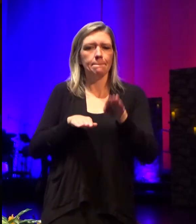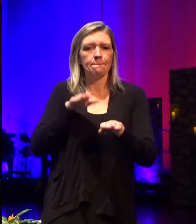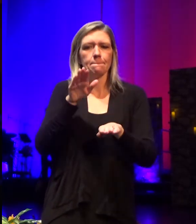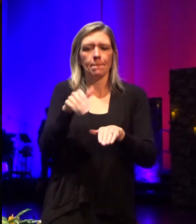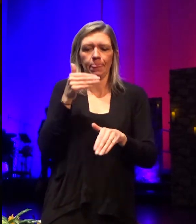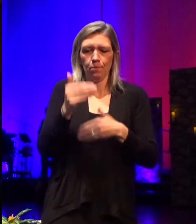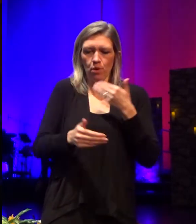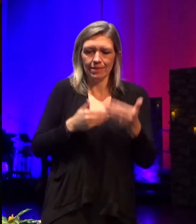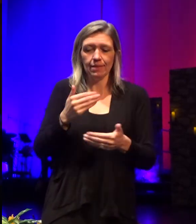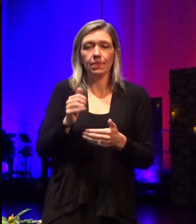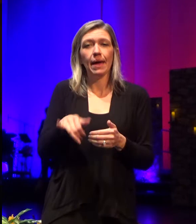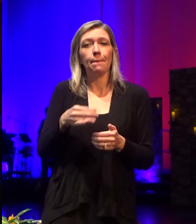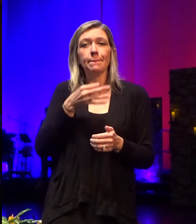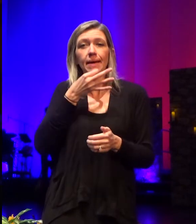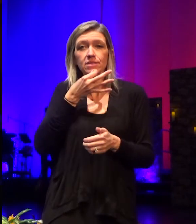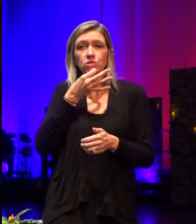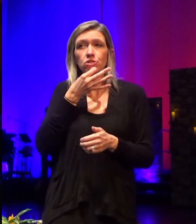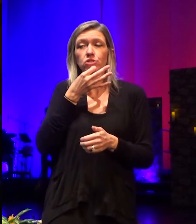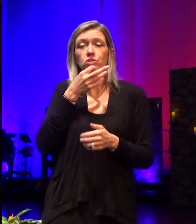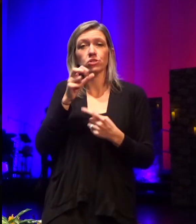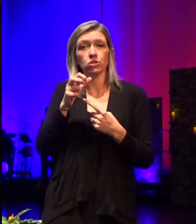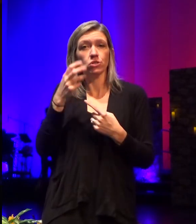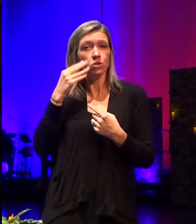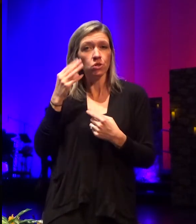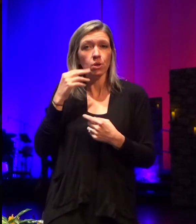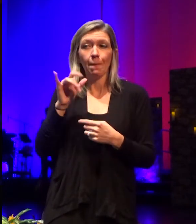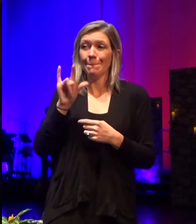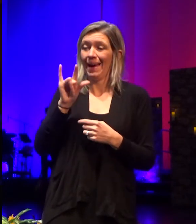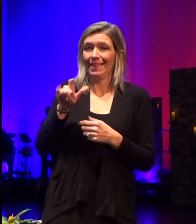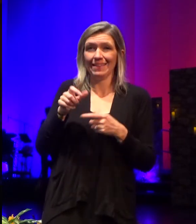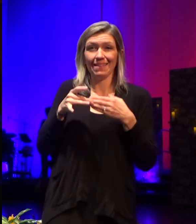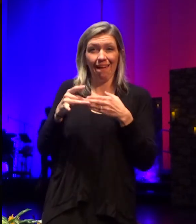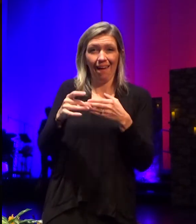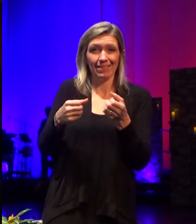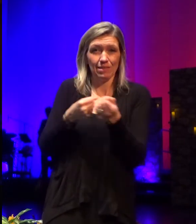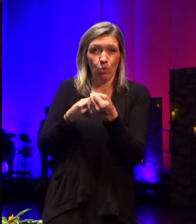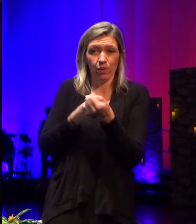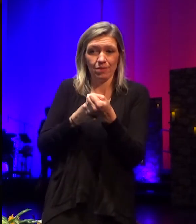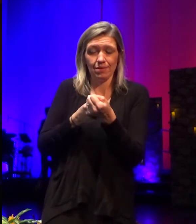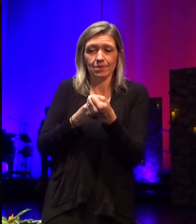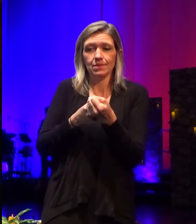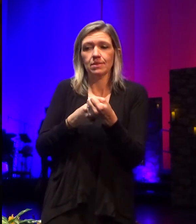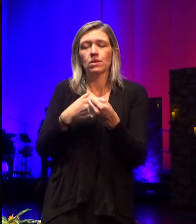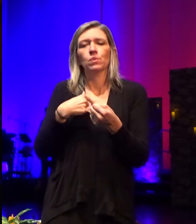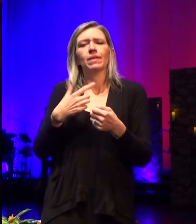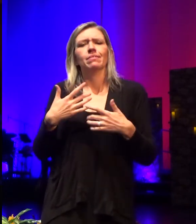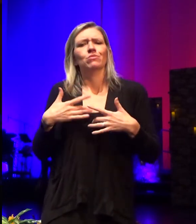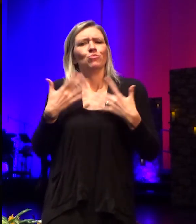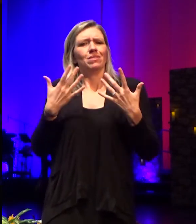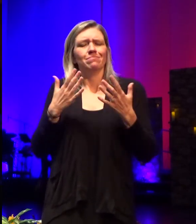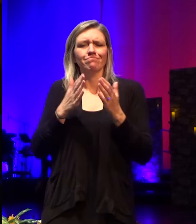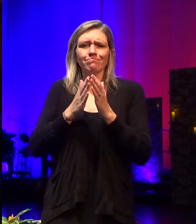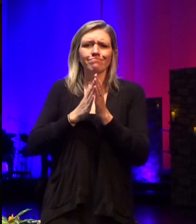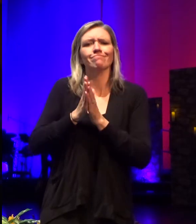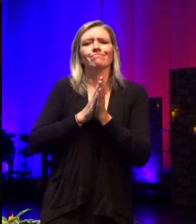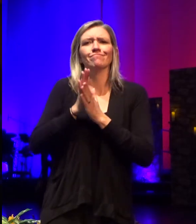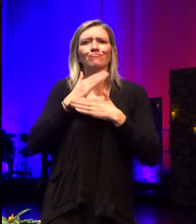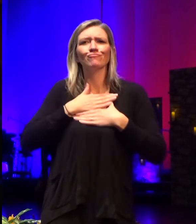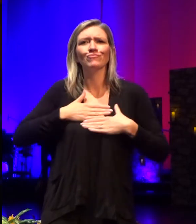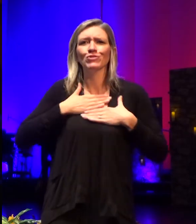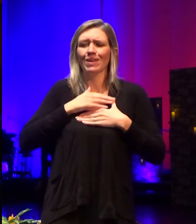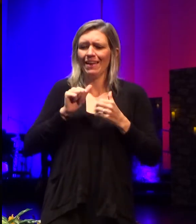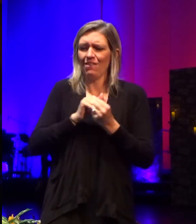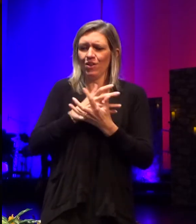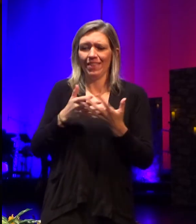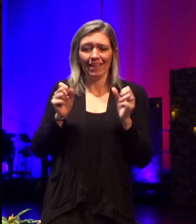Master Pilot guides and supports. And may we thrill at all that can be as we